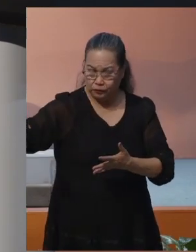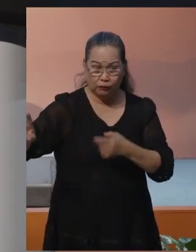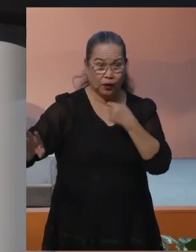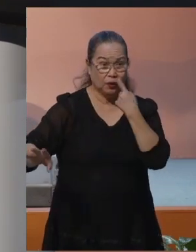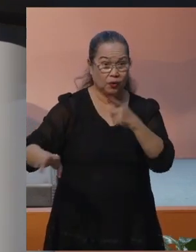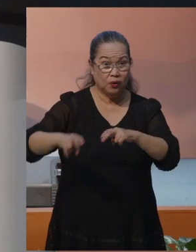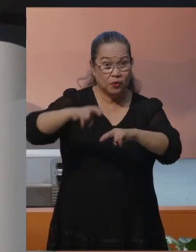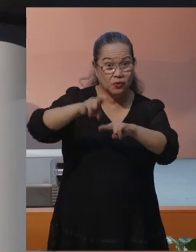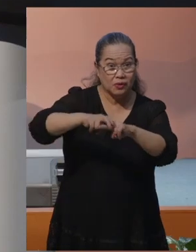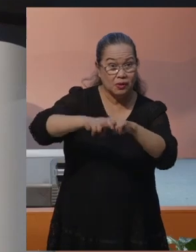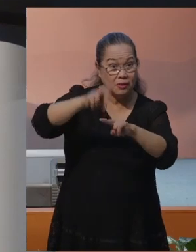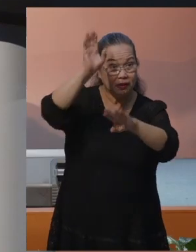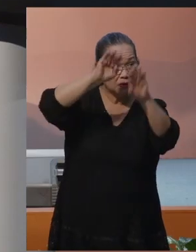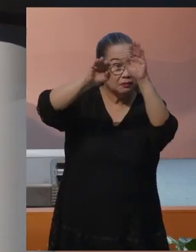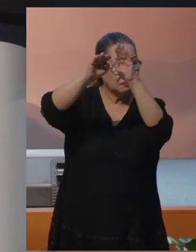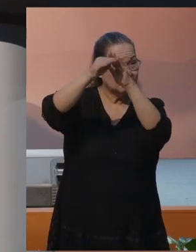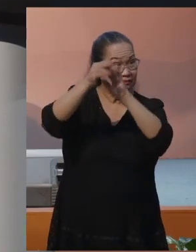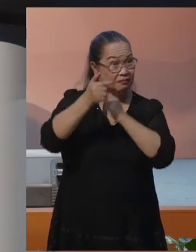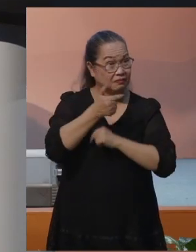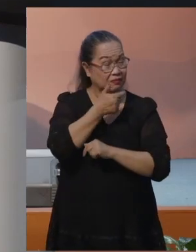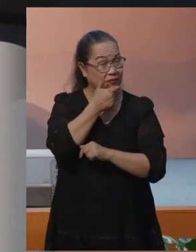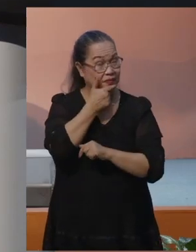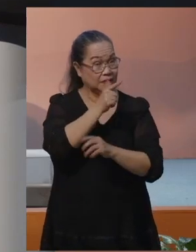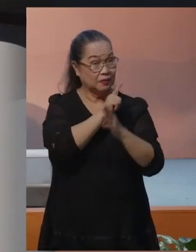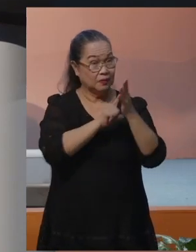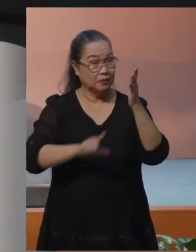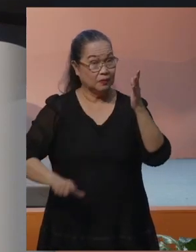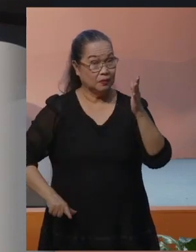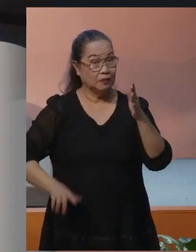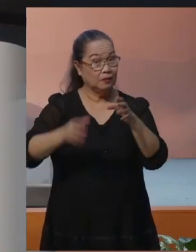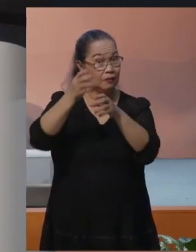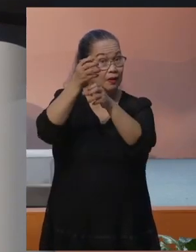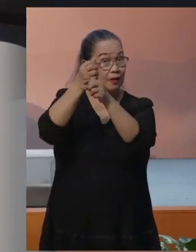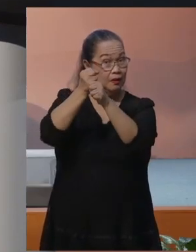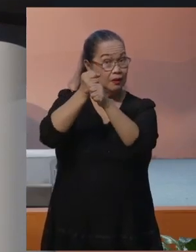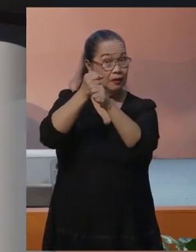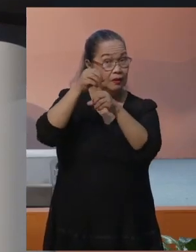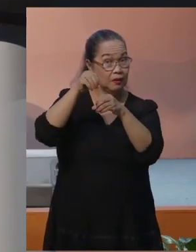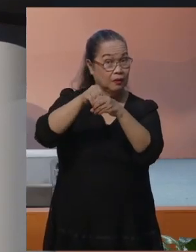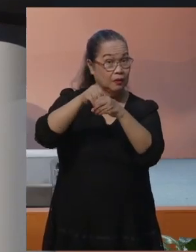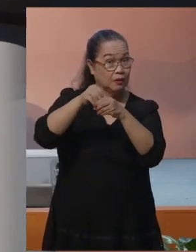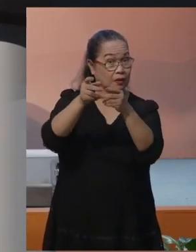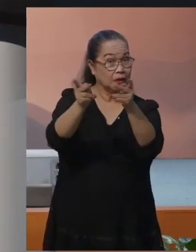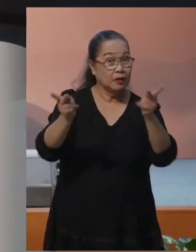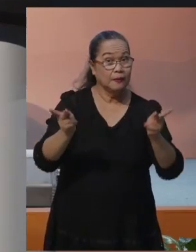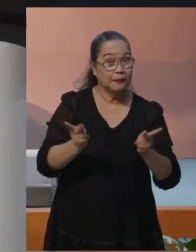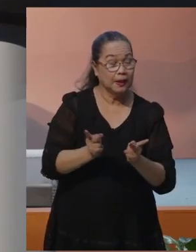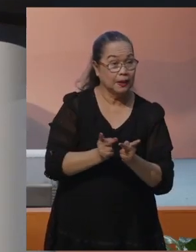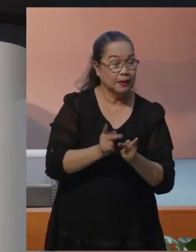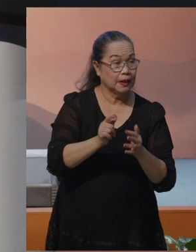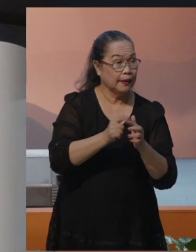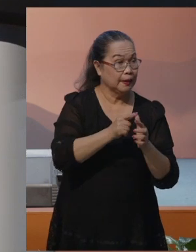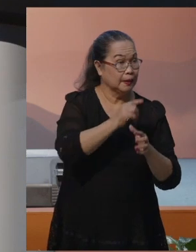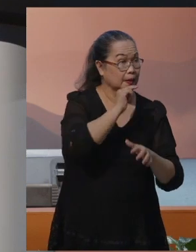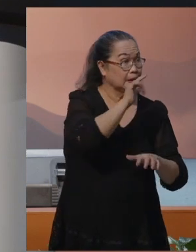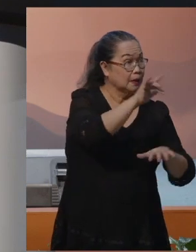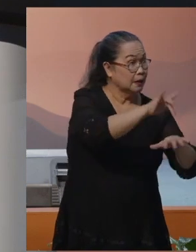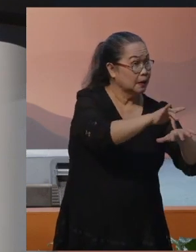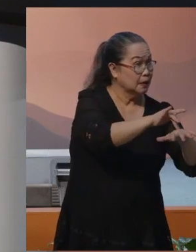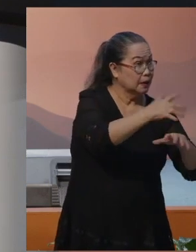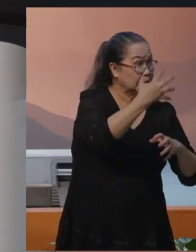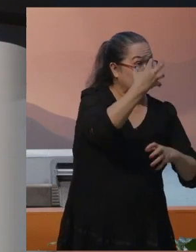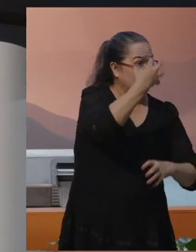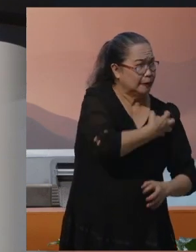in the heavens laughs. The Lord holds them in derision. Then he will speak to them in his